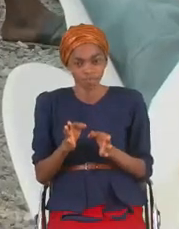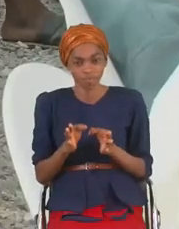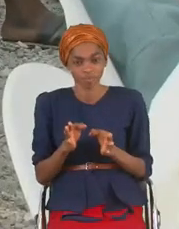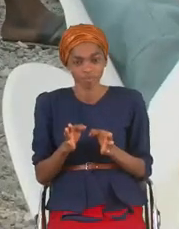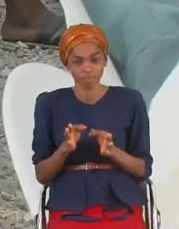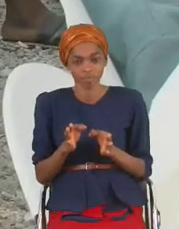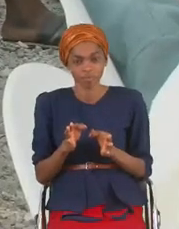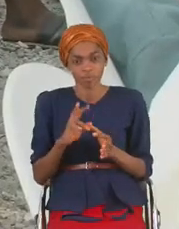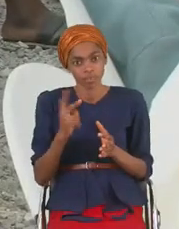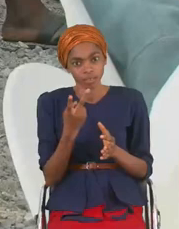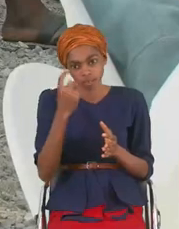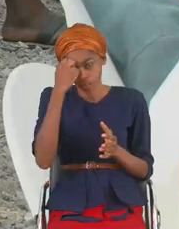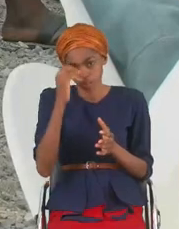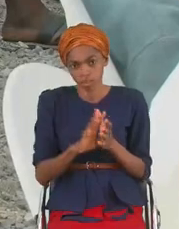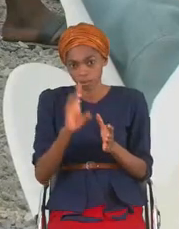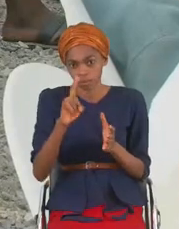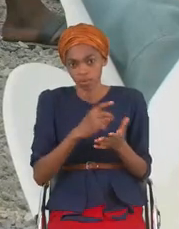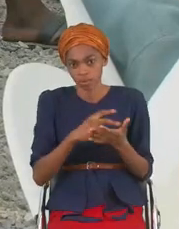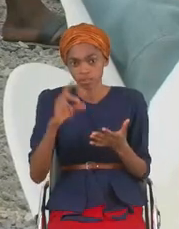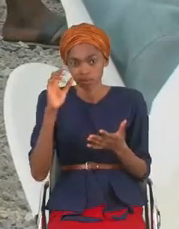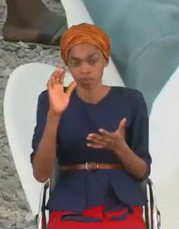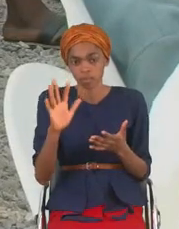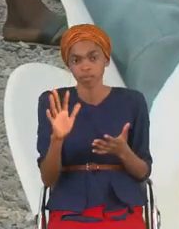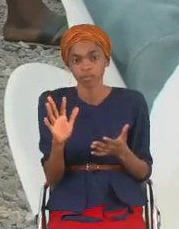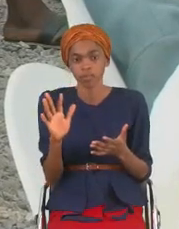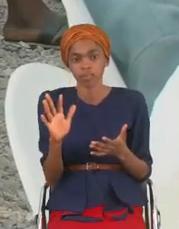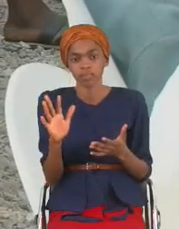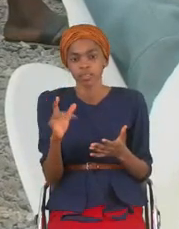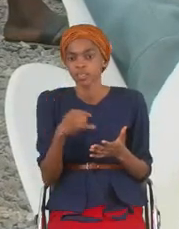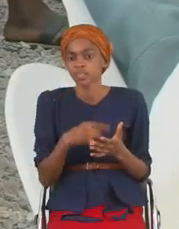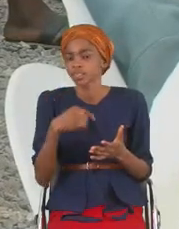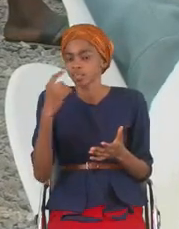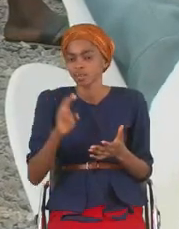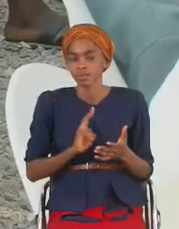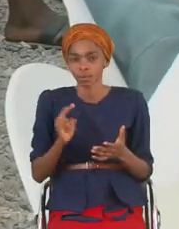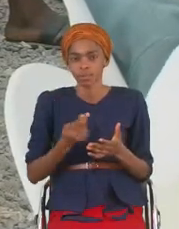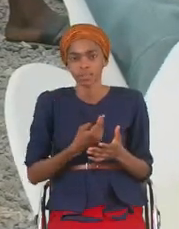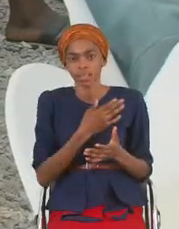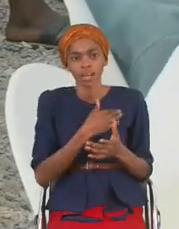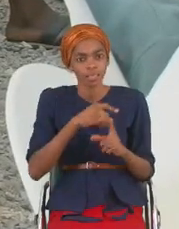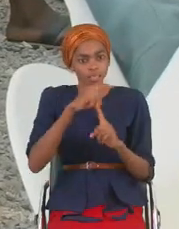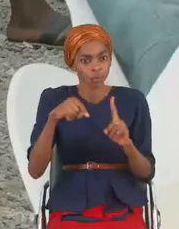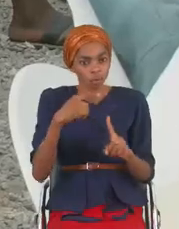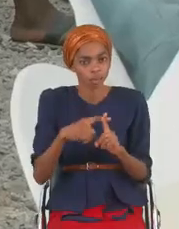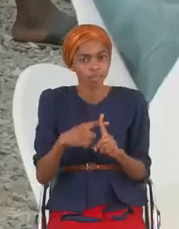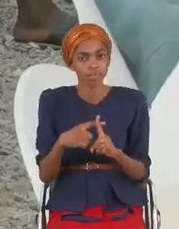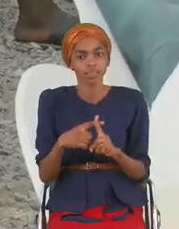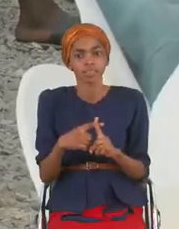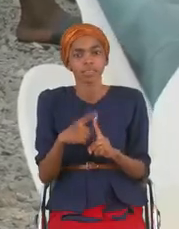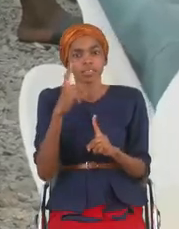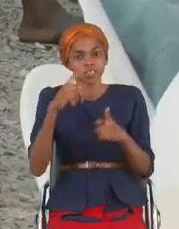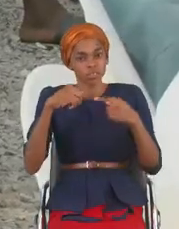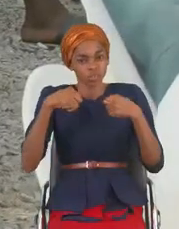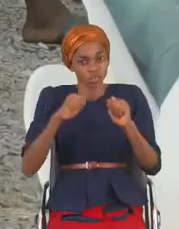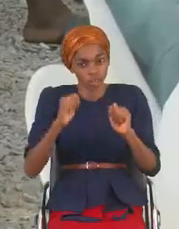2 Timothy 1:5, it tells us, and when we strive